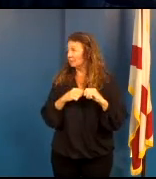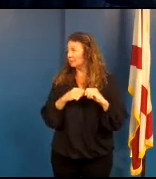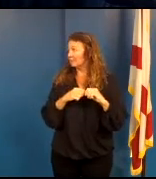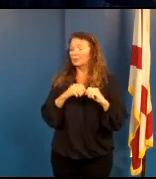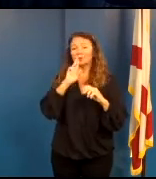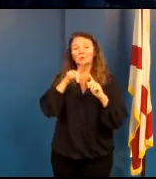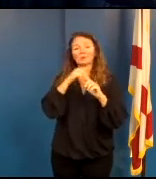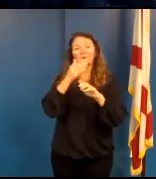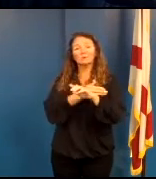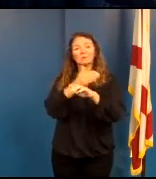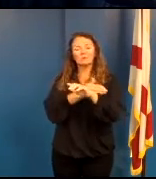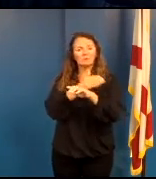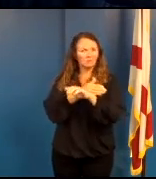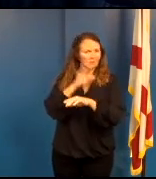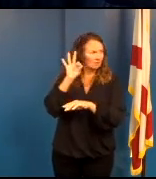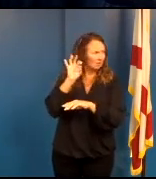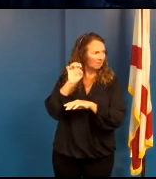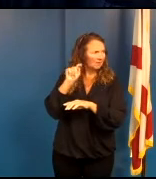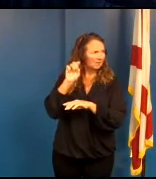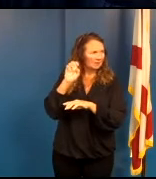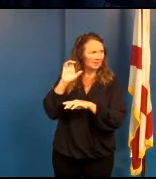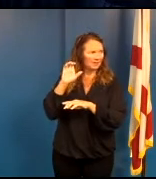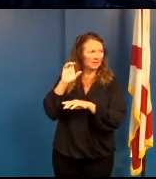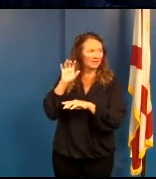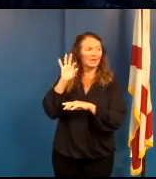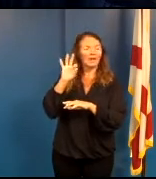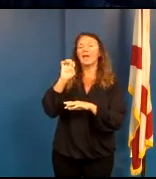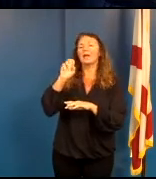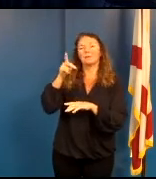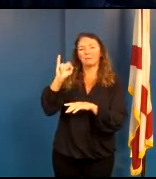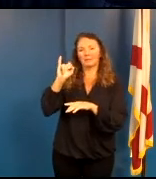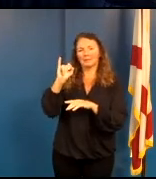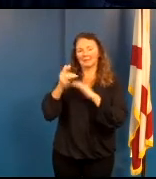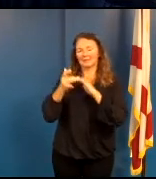The renovation of Epitech GMP contract,